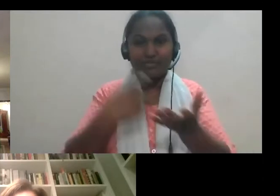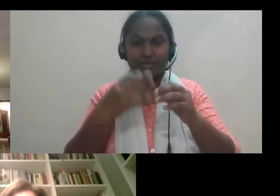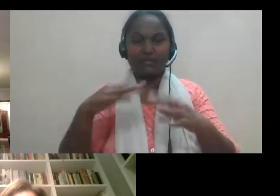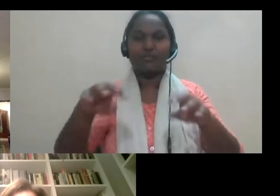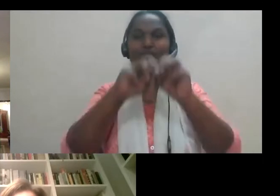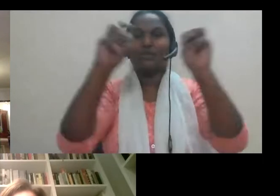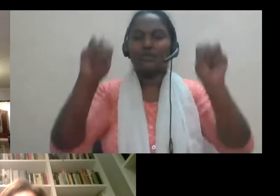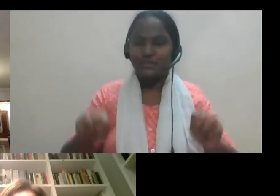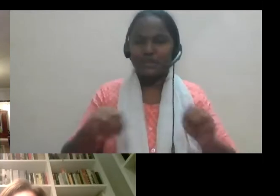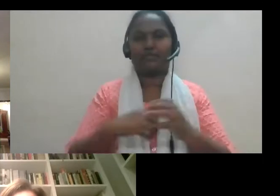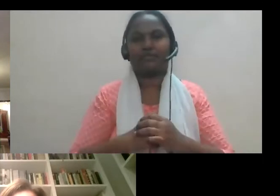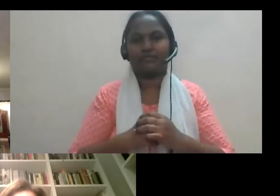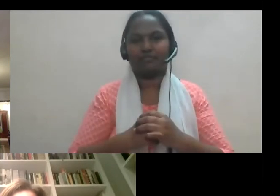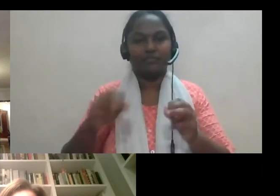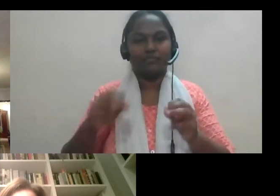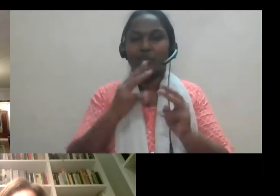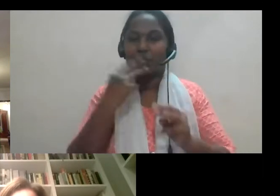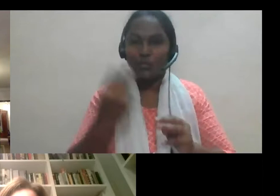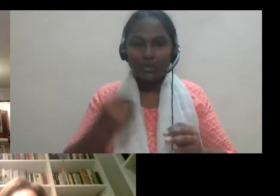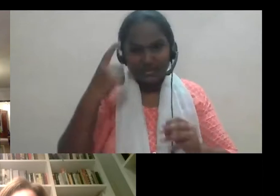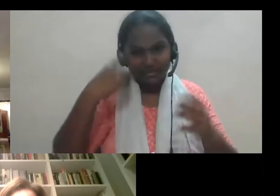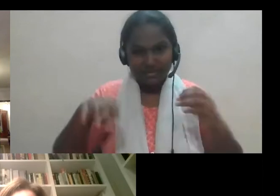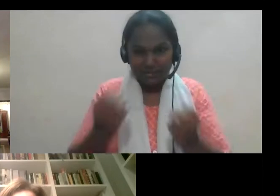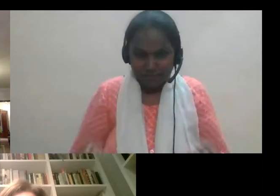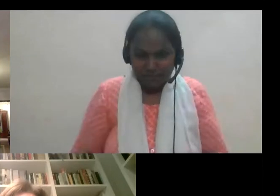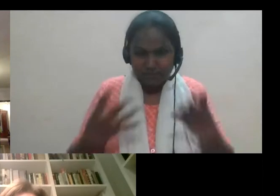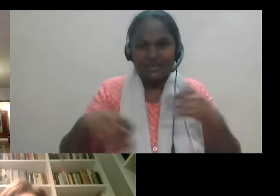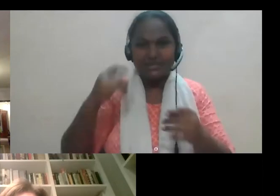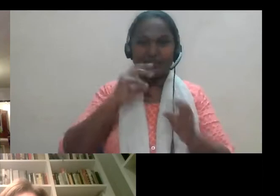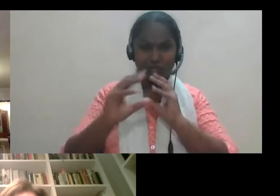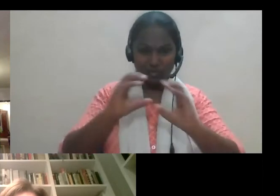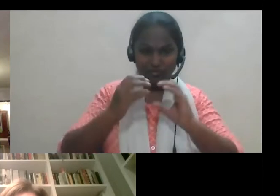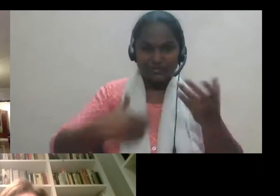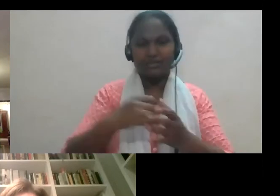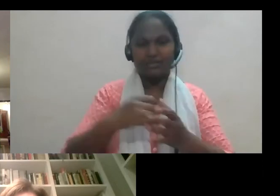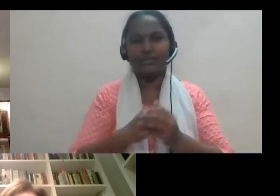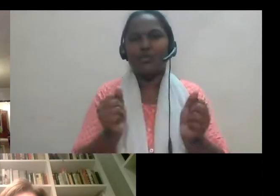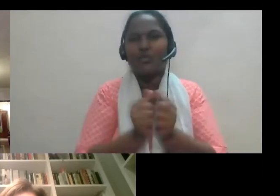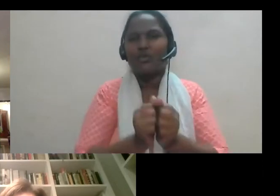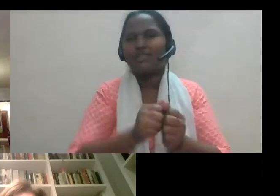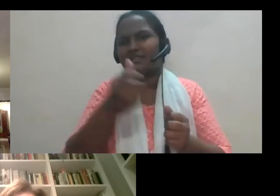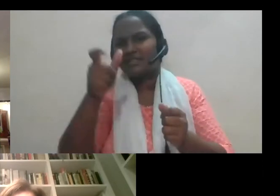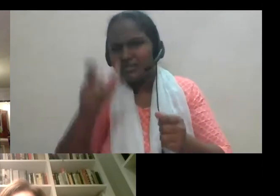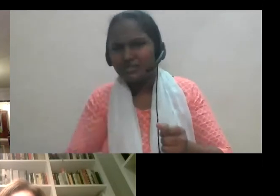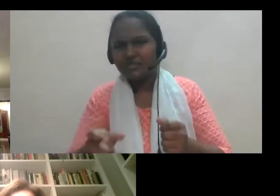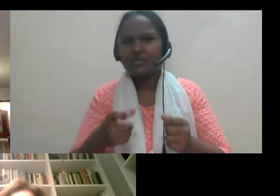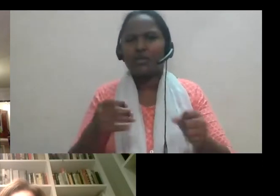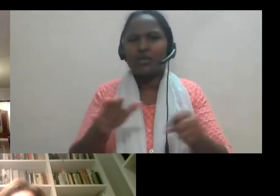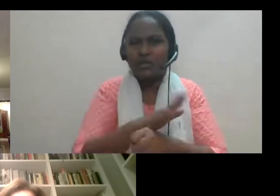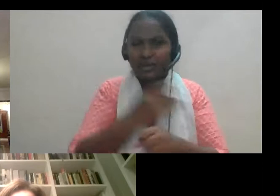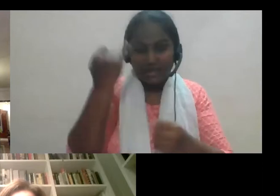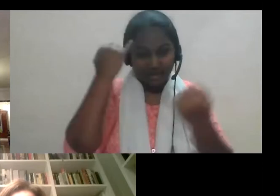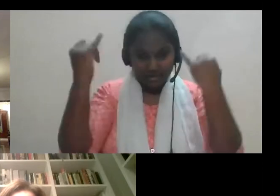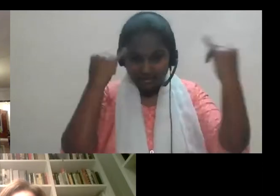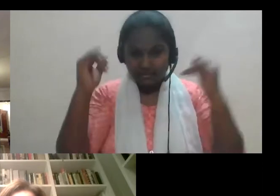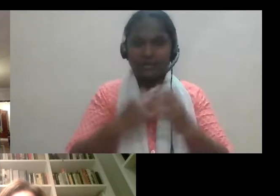museum. And it's wonderful to begin the series of conversations with someone who is not only full of ideas,